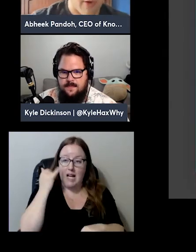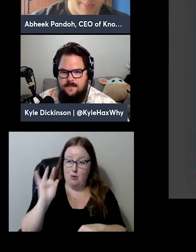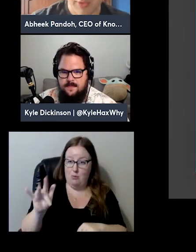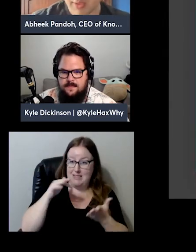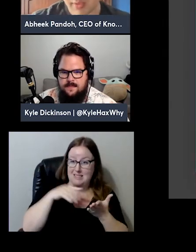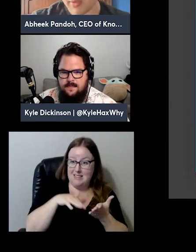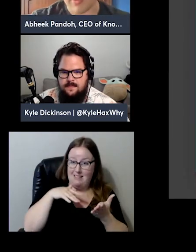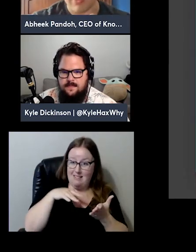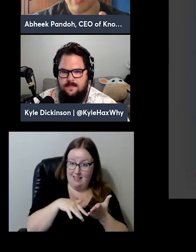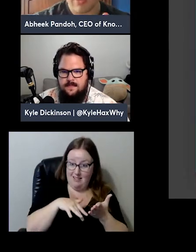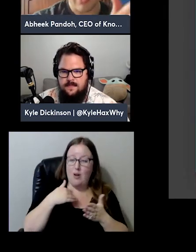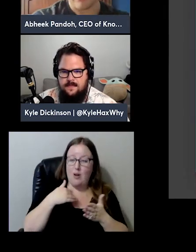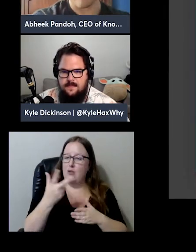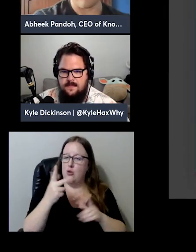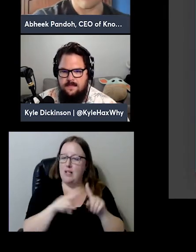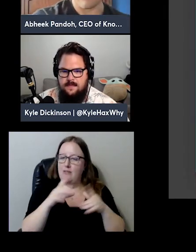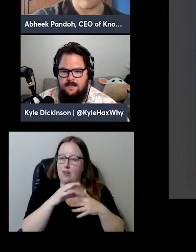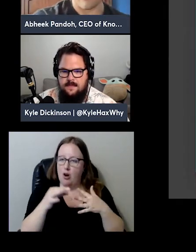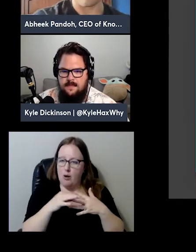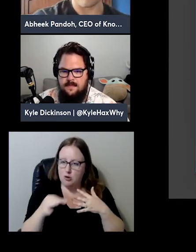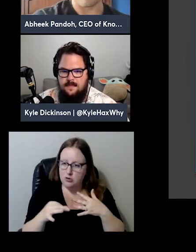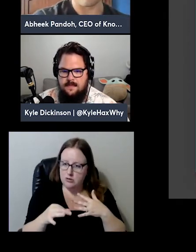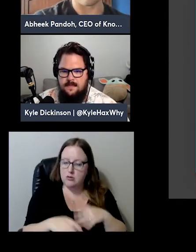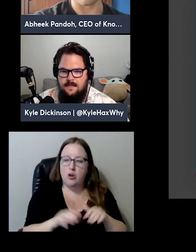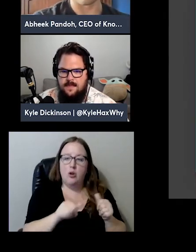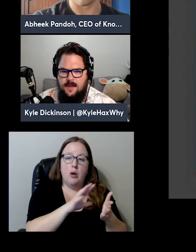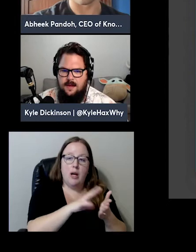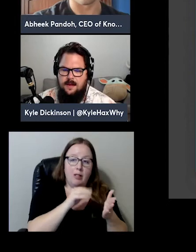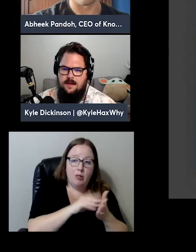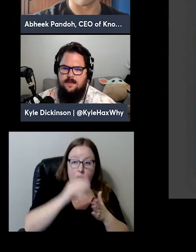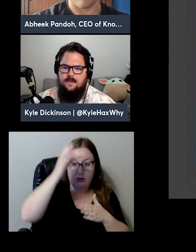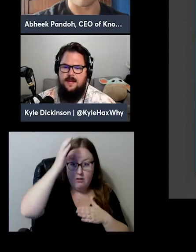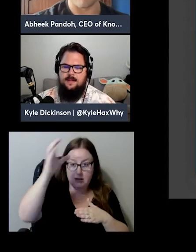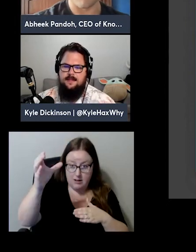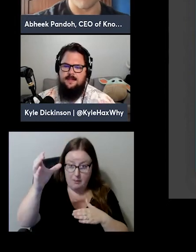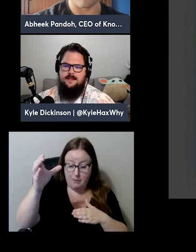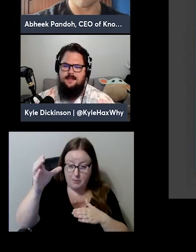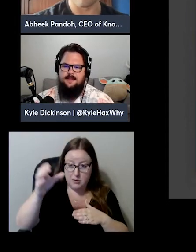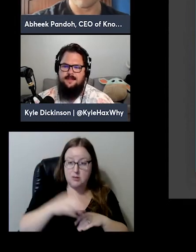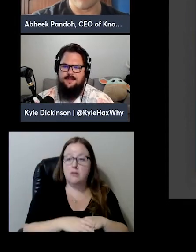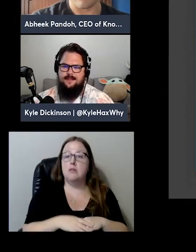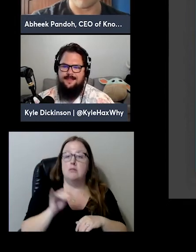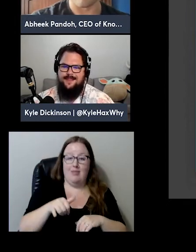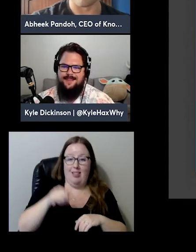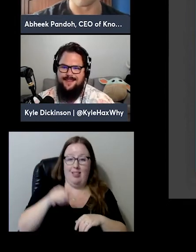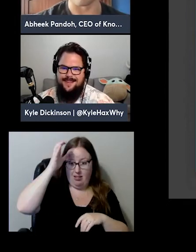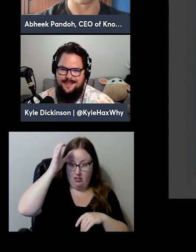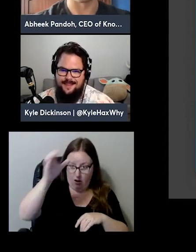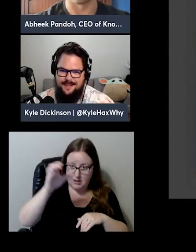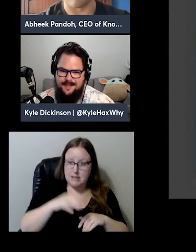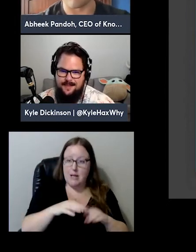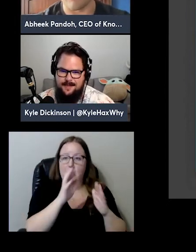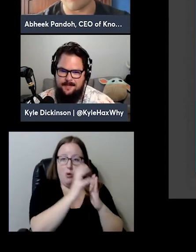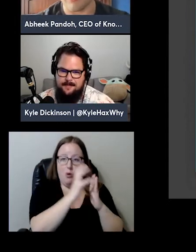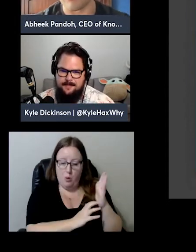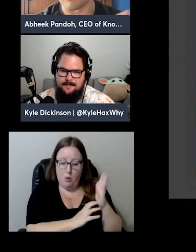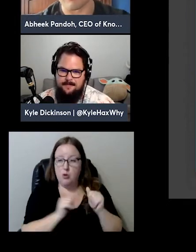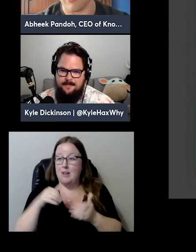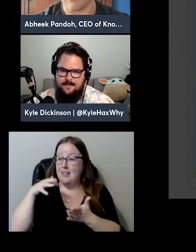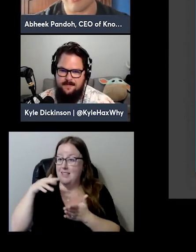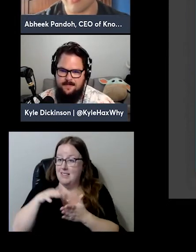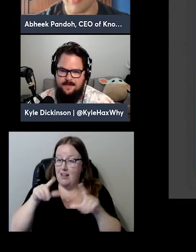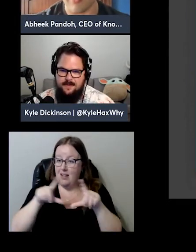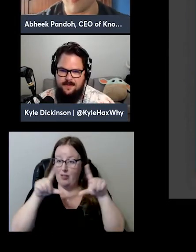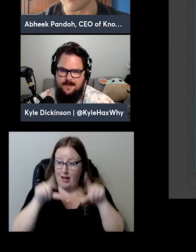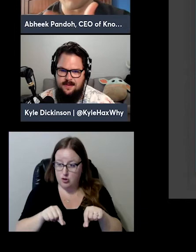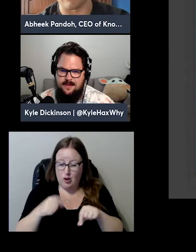three different options. So you can learn concepts. So you can go through like the What? concept note. You can study the flashcards that we just